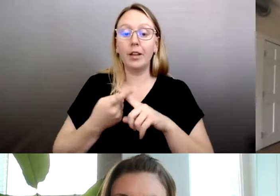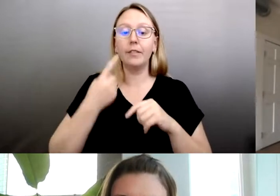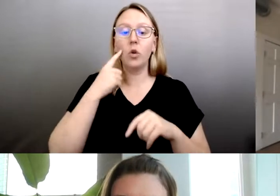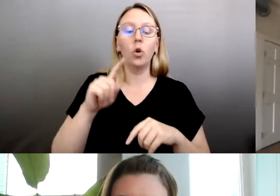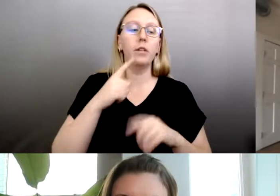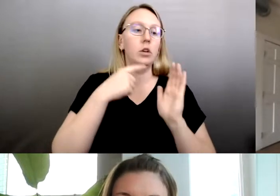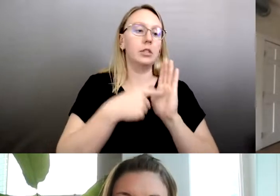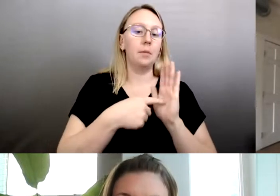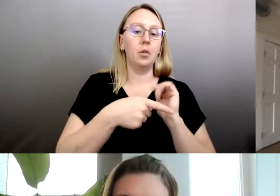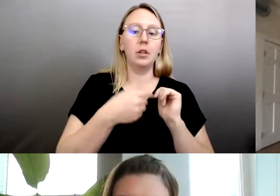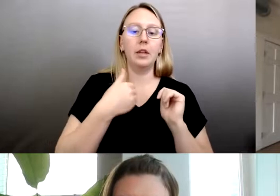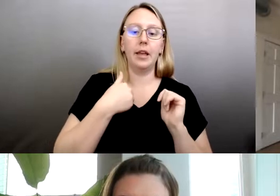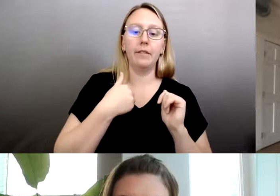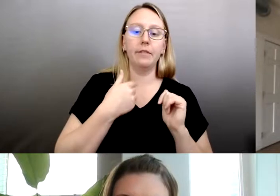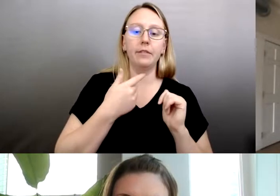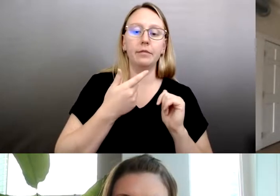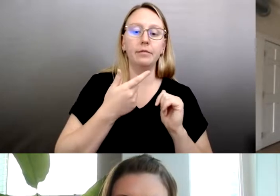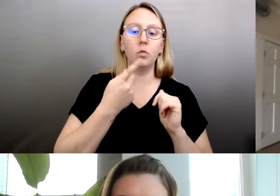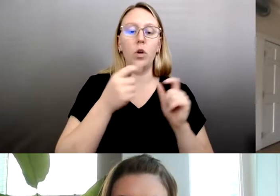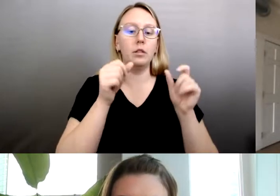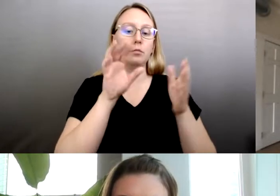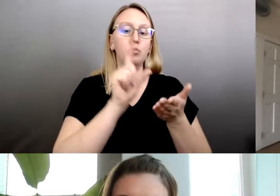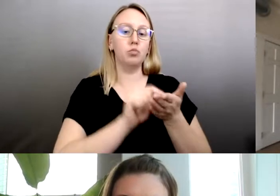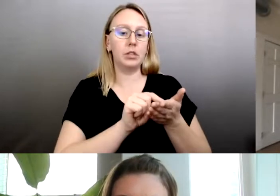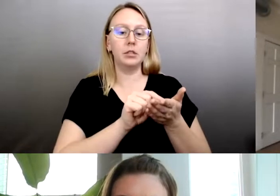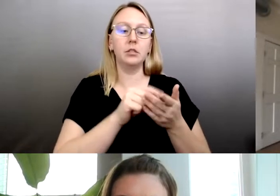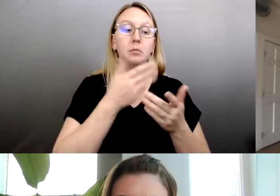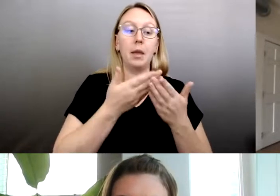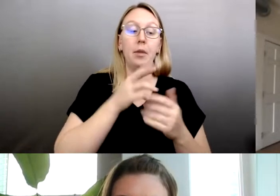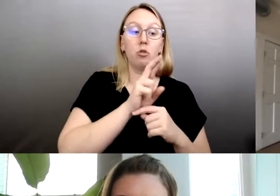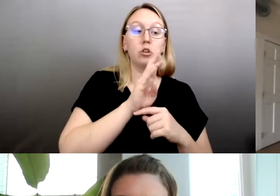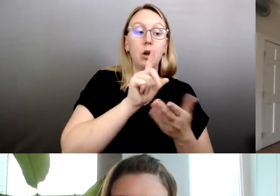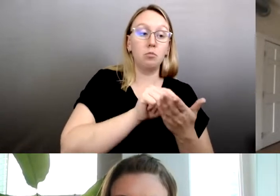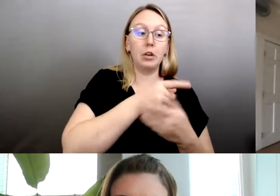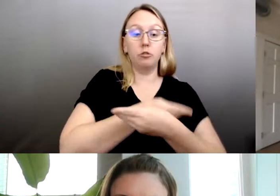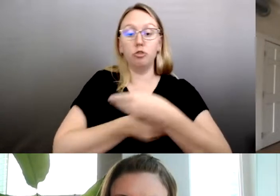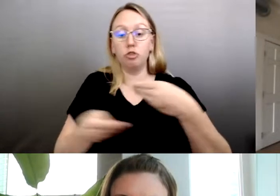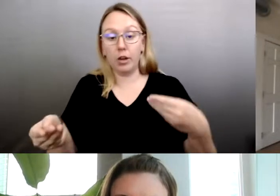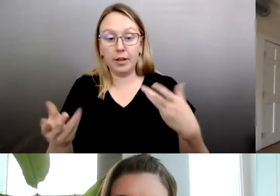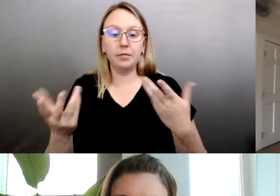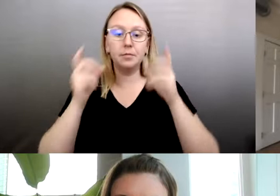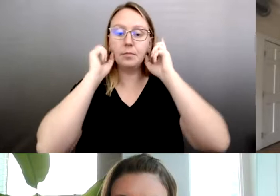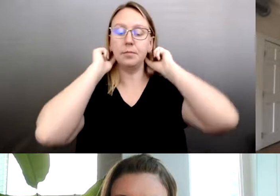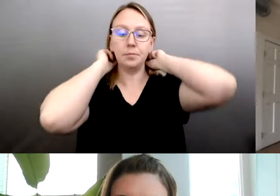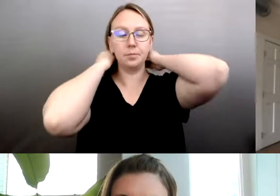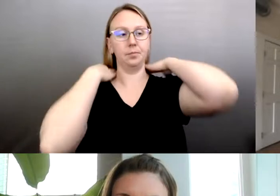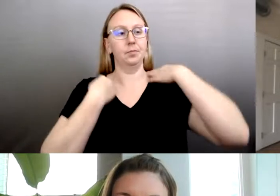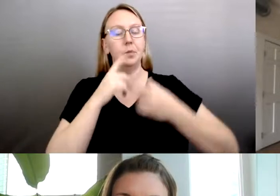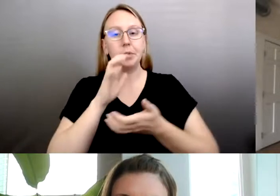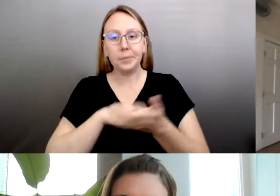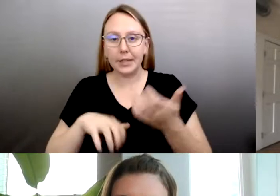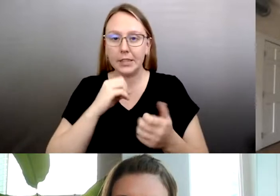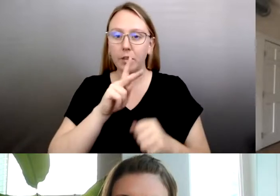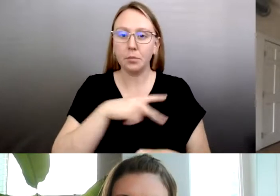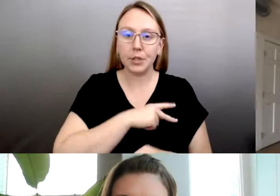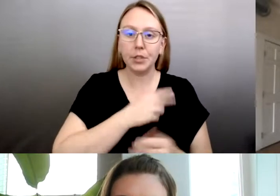a Jim Nutt print that perhaps he gave a Roger Brown print for. So it's a combination, I think, of like very personal connections to